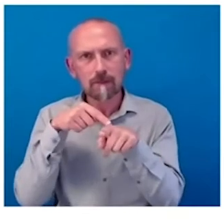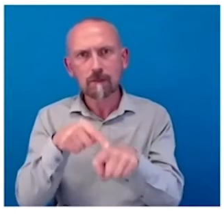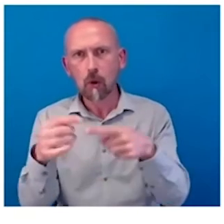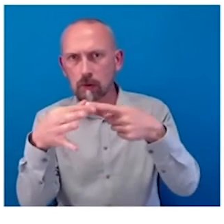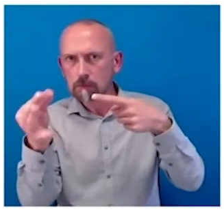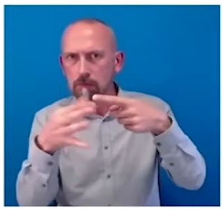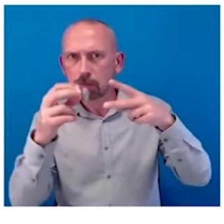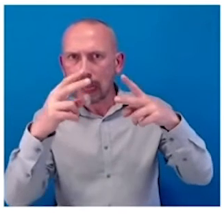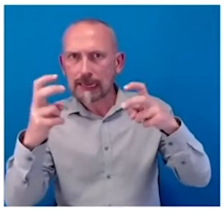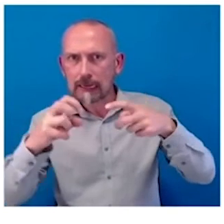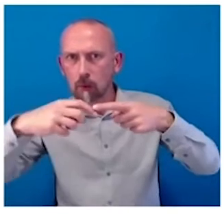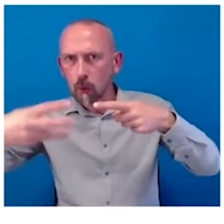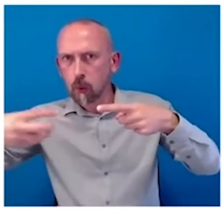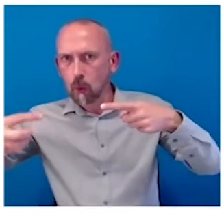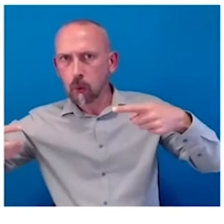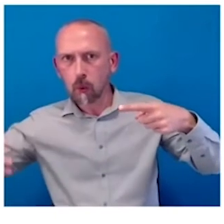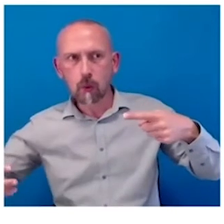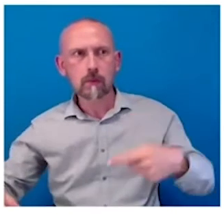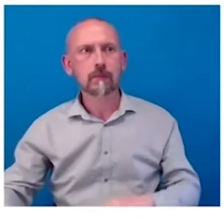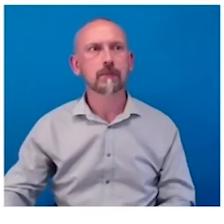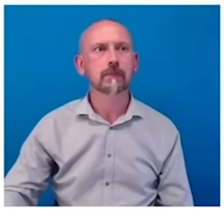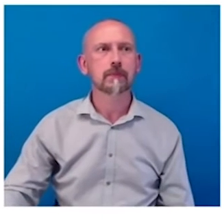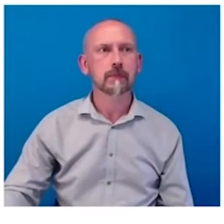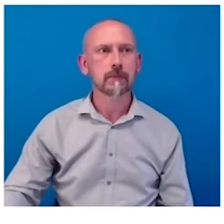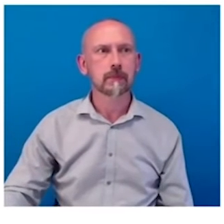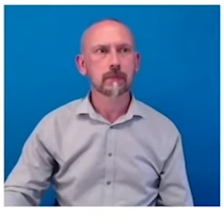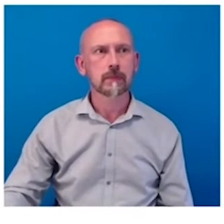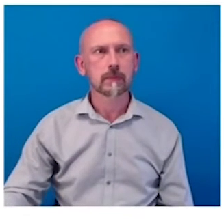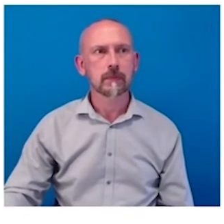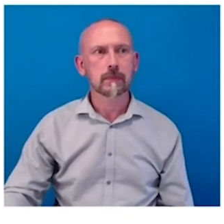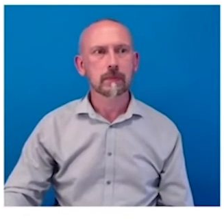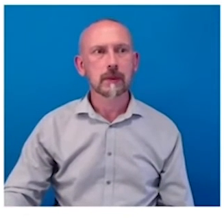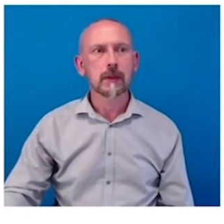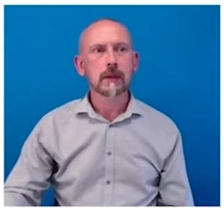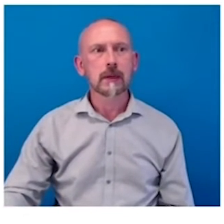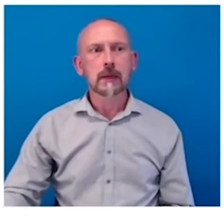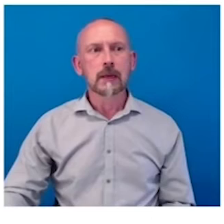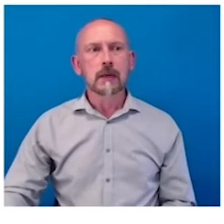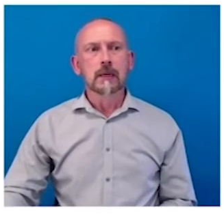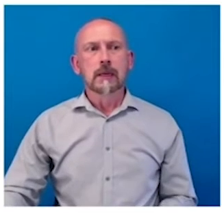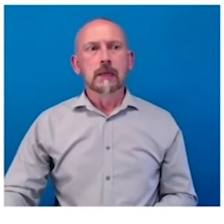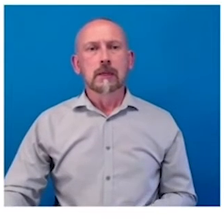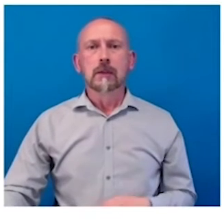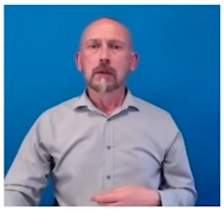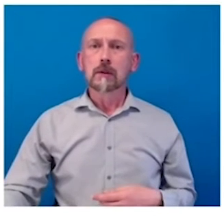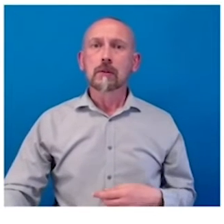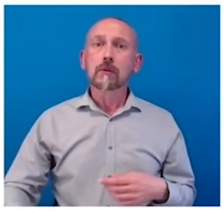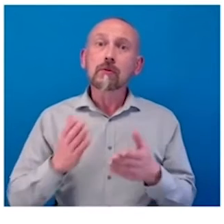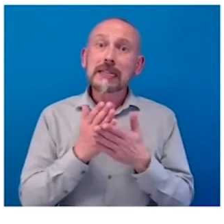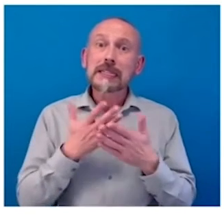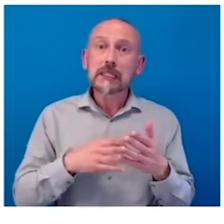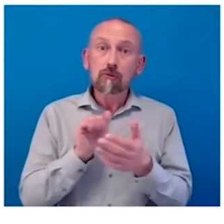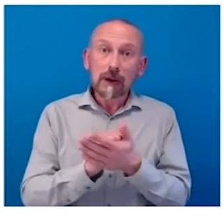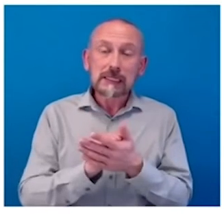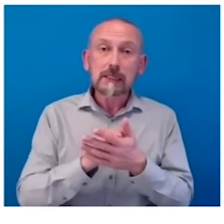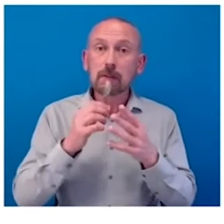It's also important that you use a sensible font size and, of course, a sensible font, preferably something that's reasonably simple. Fancy